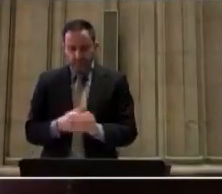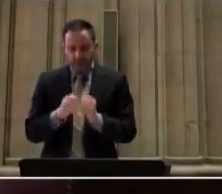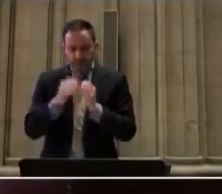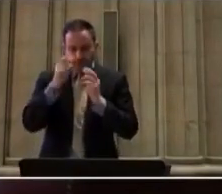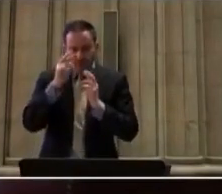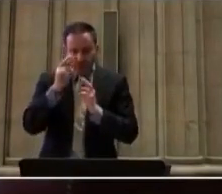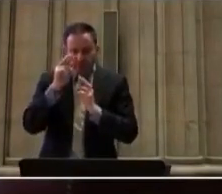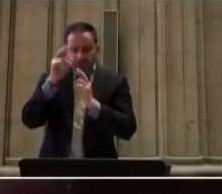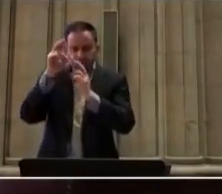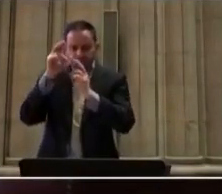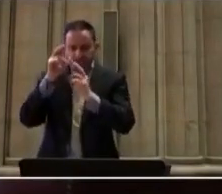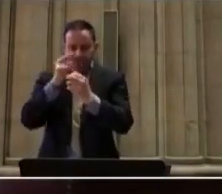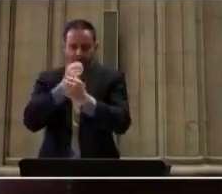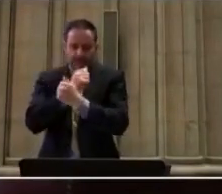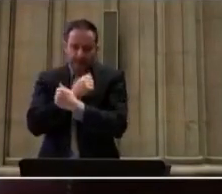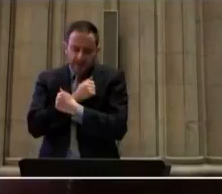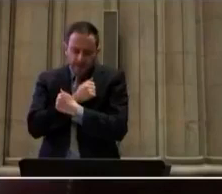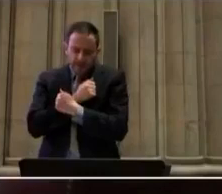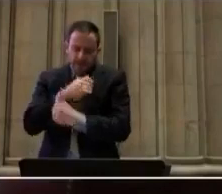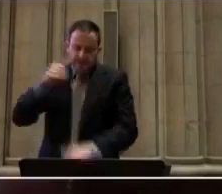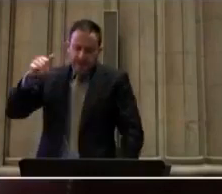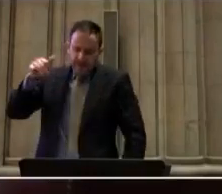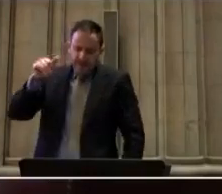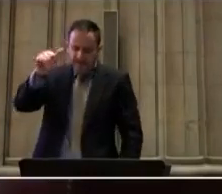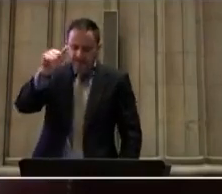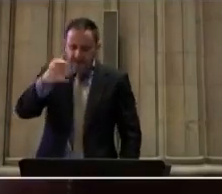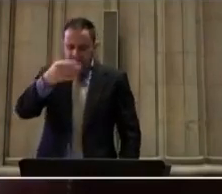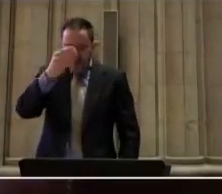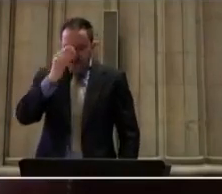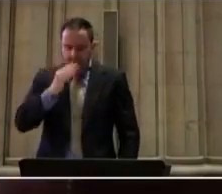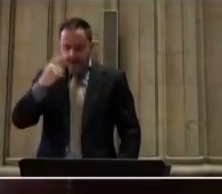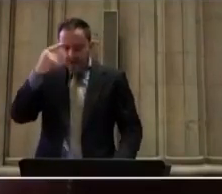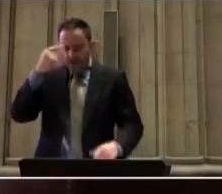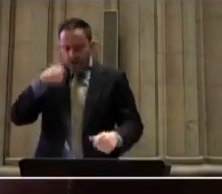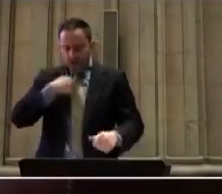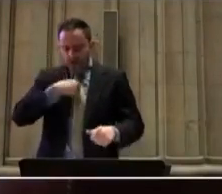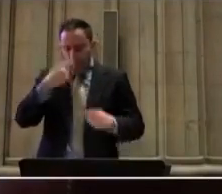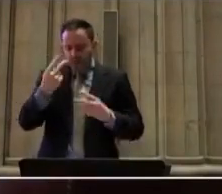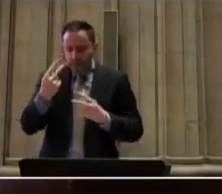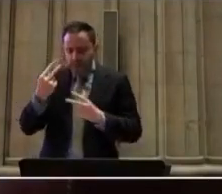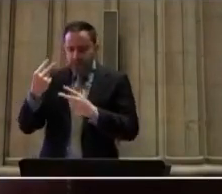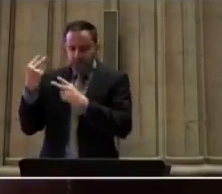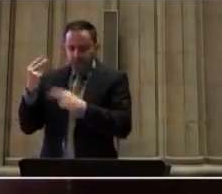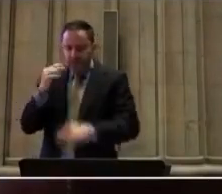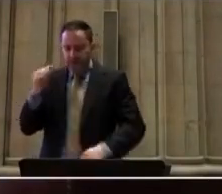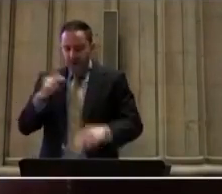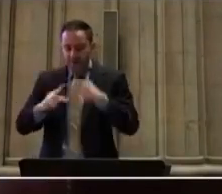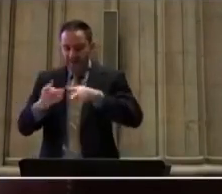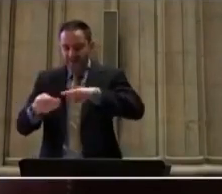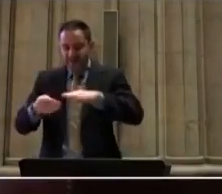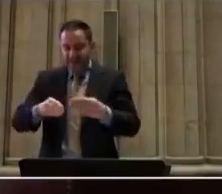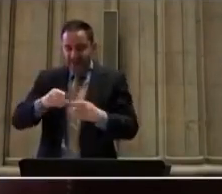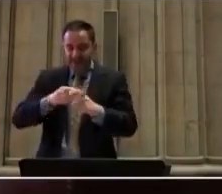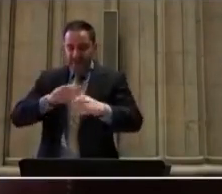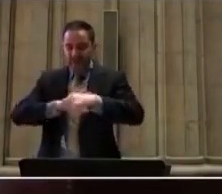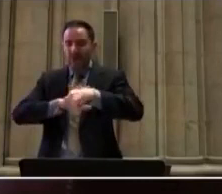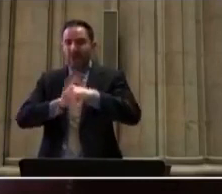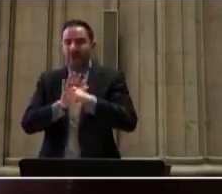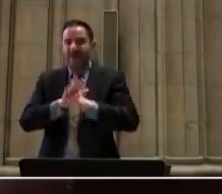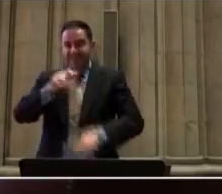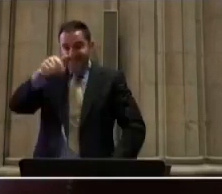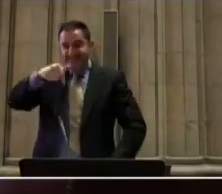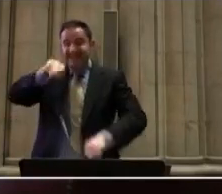With reverence and affection, O ever-living God, we remember before you all lost to COVID-19 in our